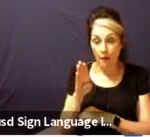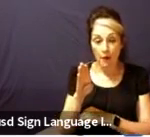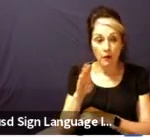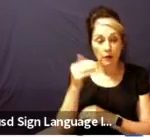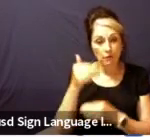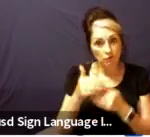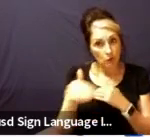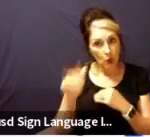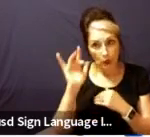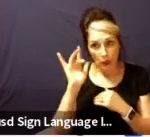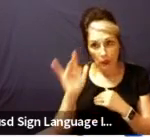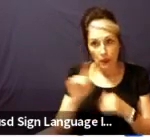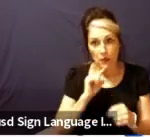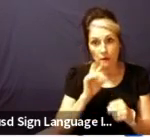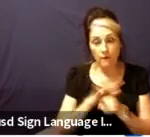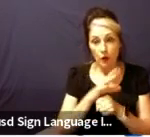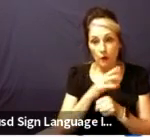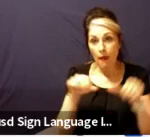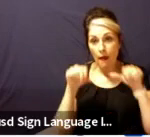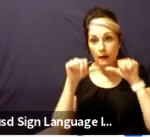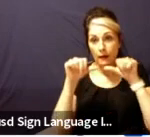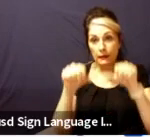ahead and click confirm and continue.